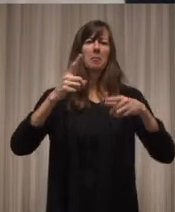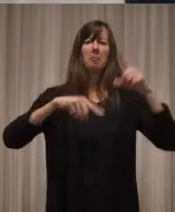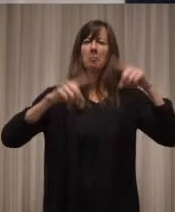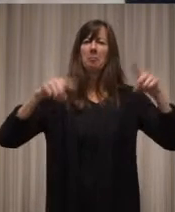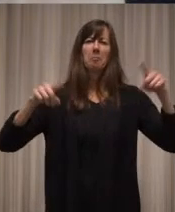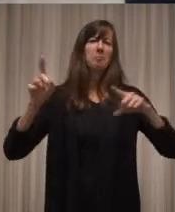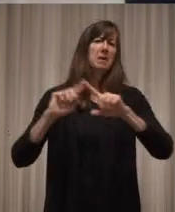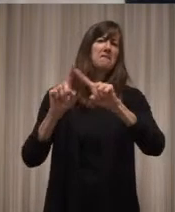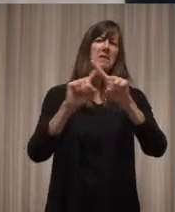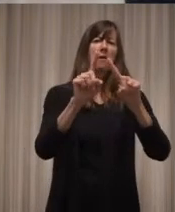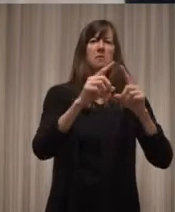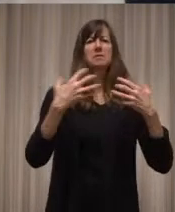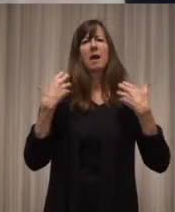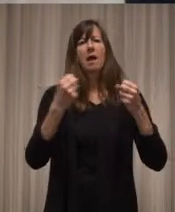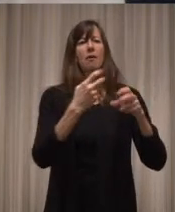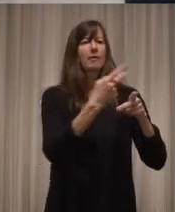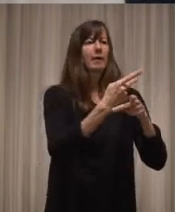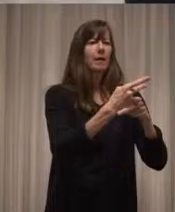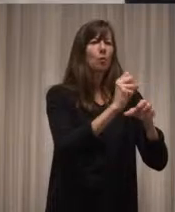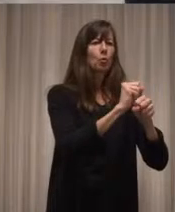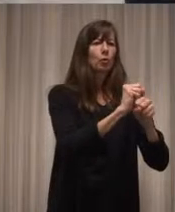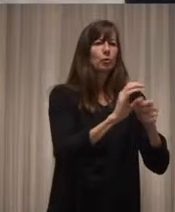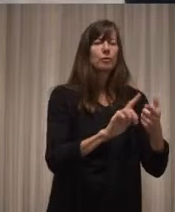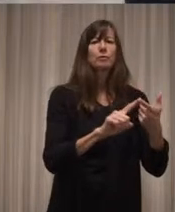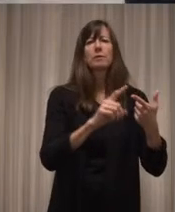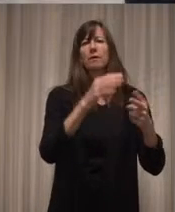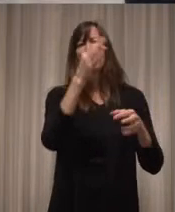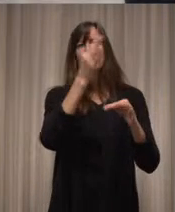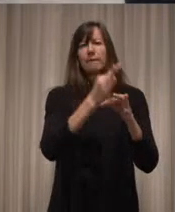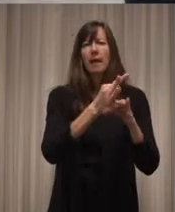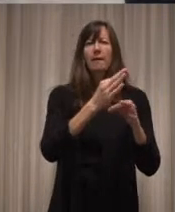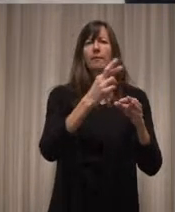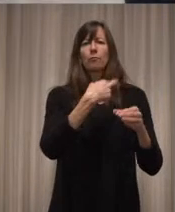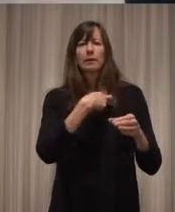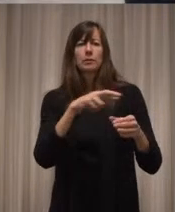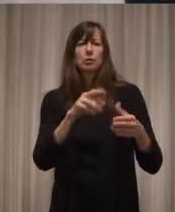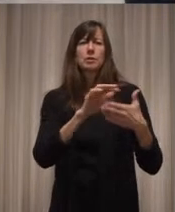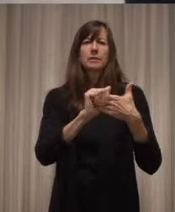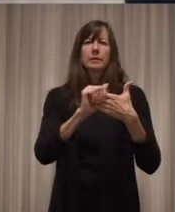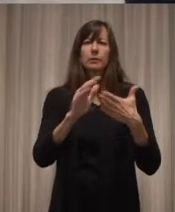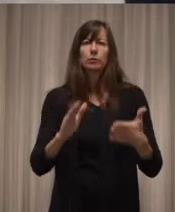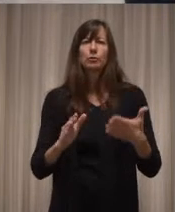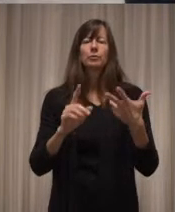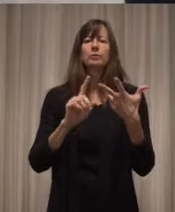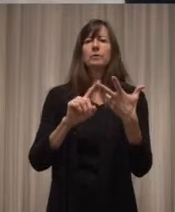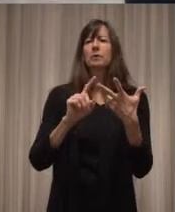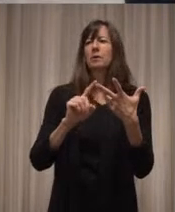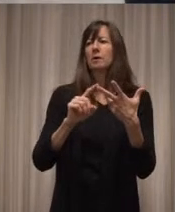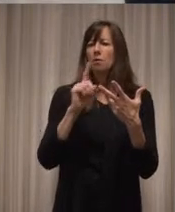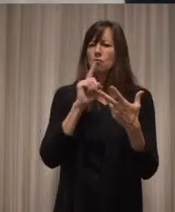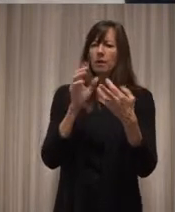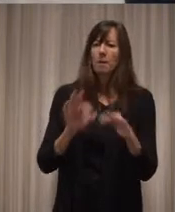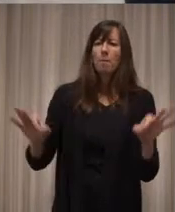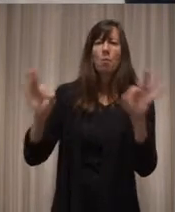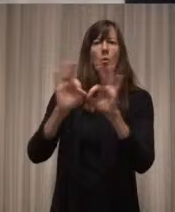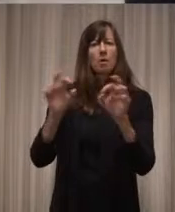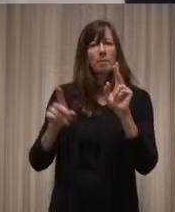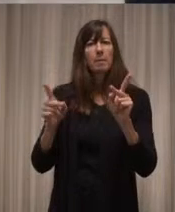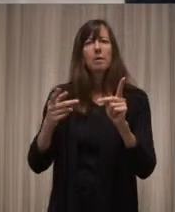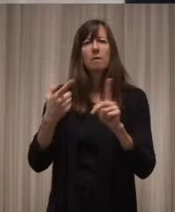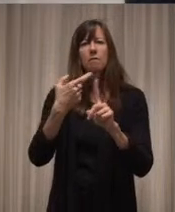community leaders, faith and religious leaders, and other important influencers and voices in our